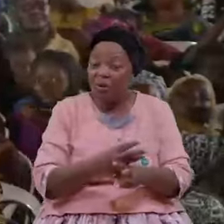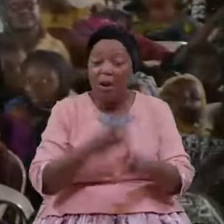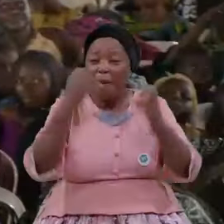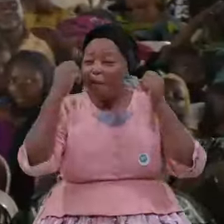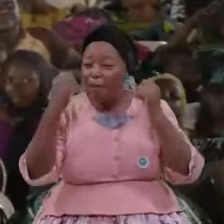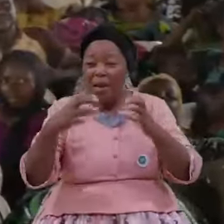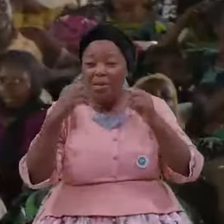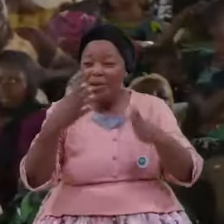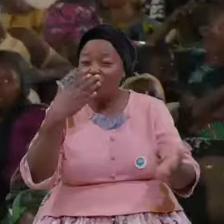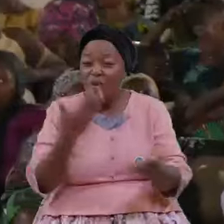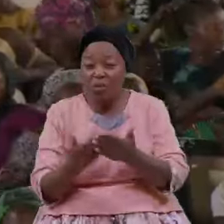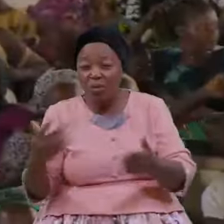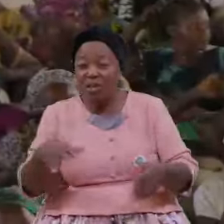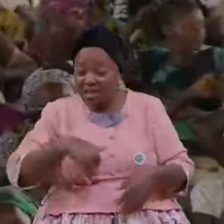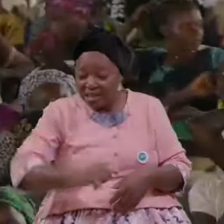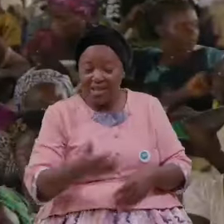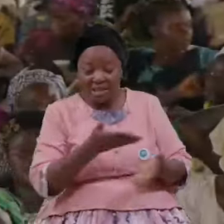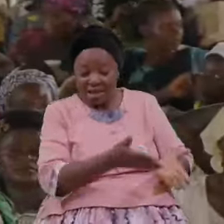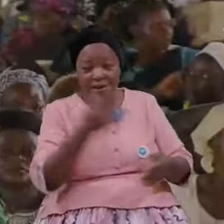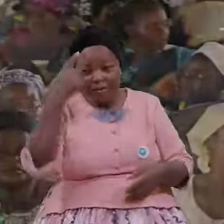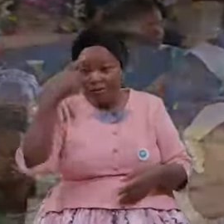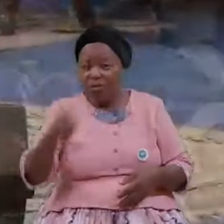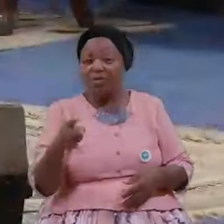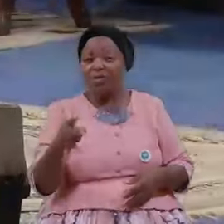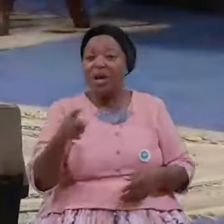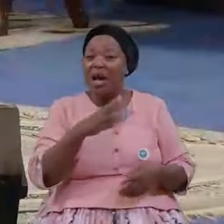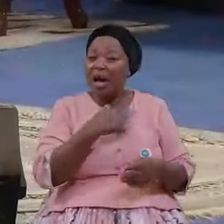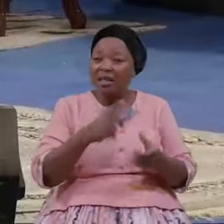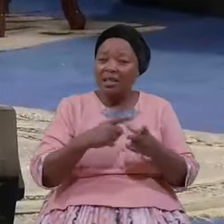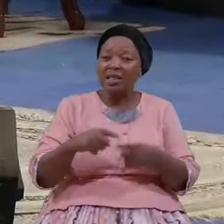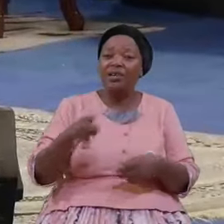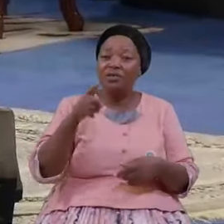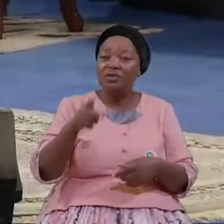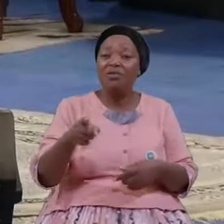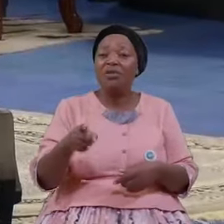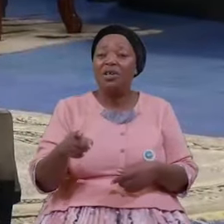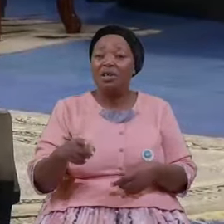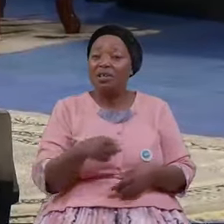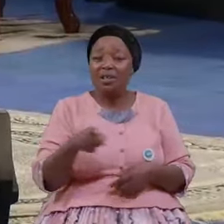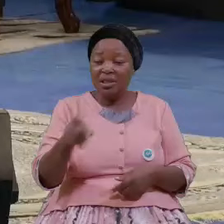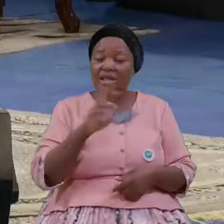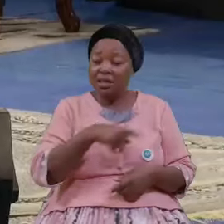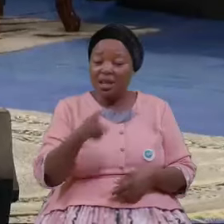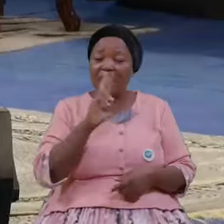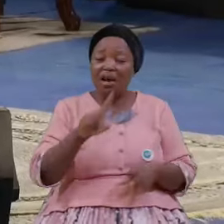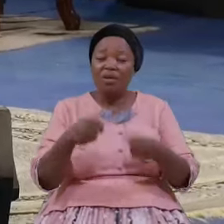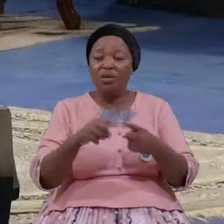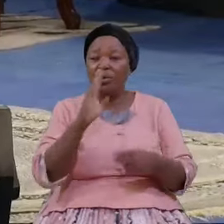still remains before you, and they're going to be done.